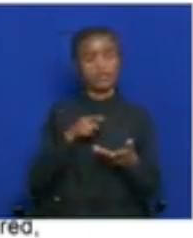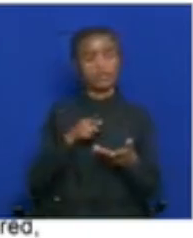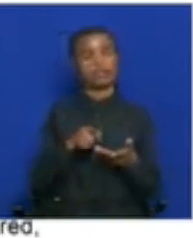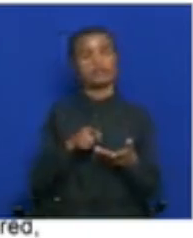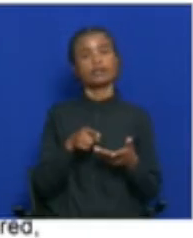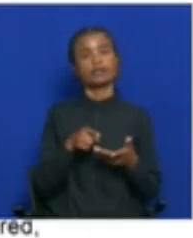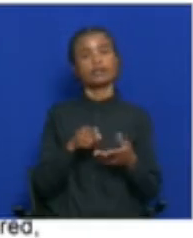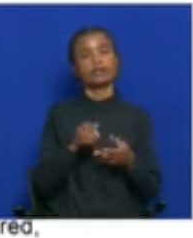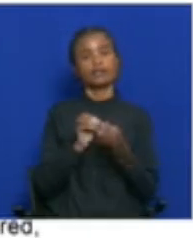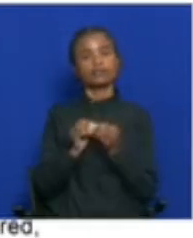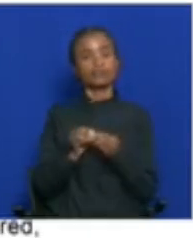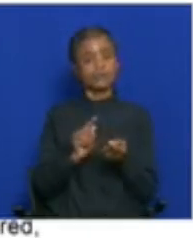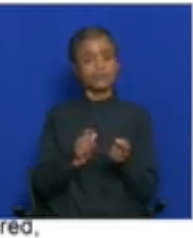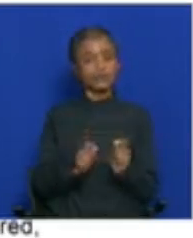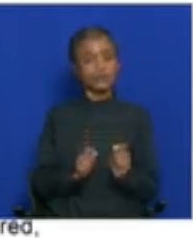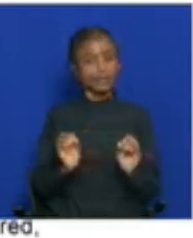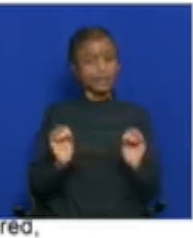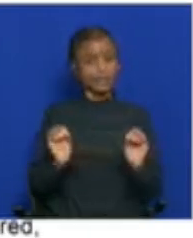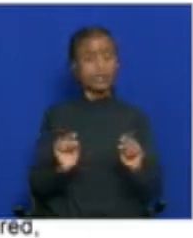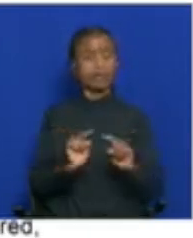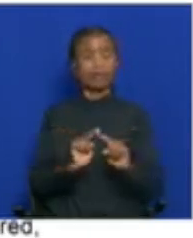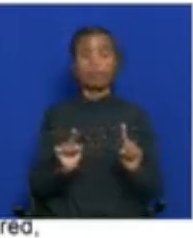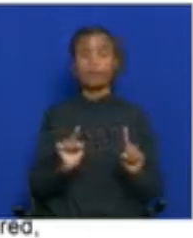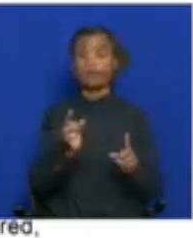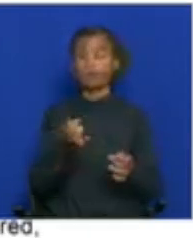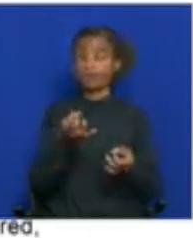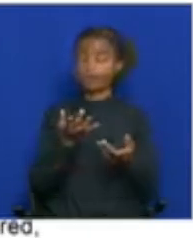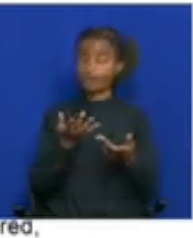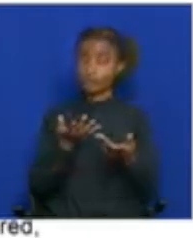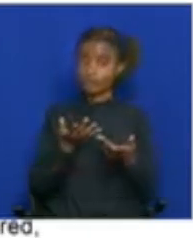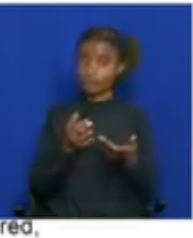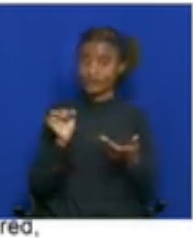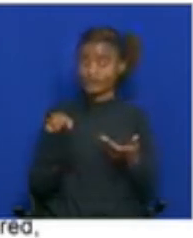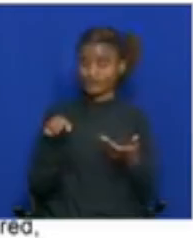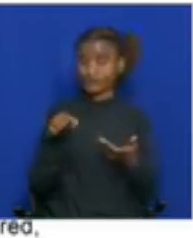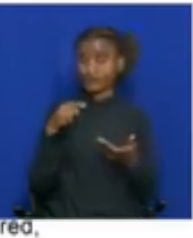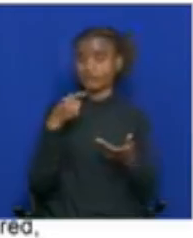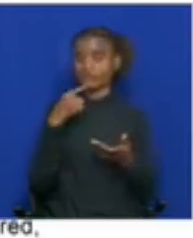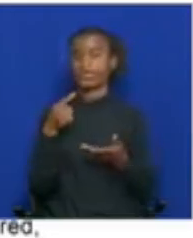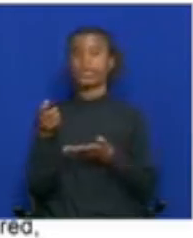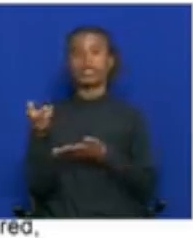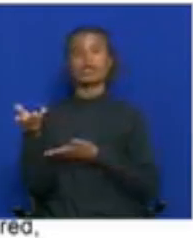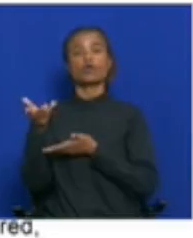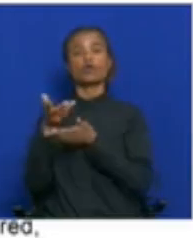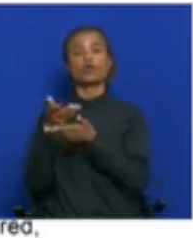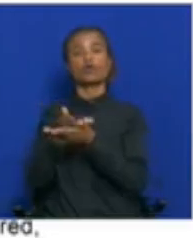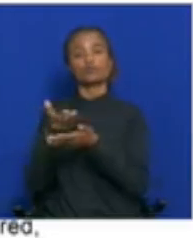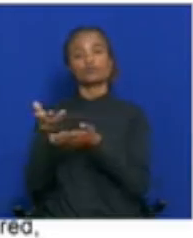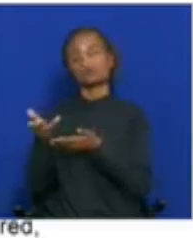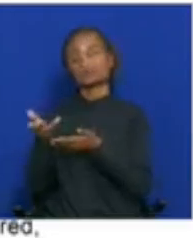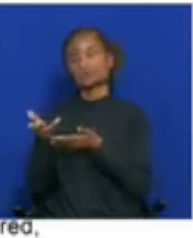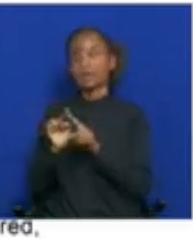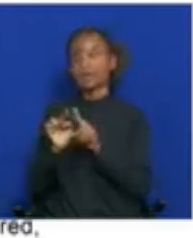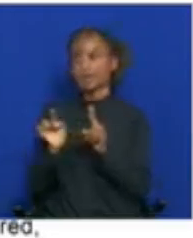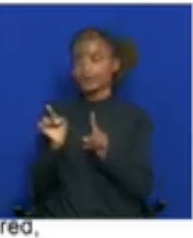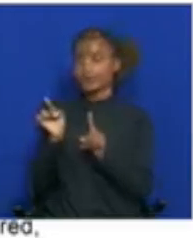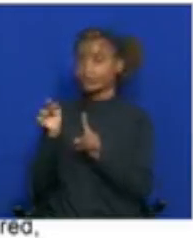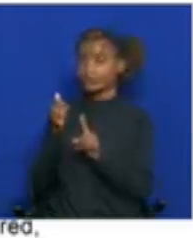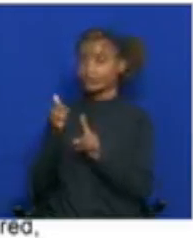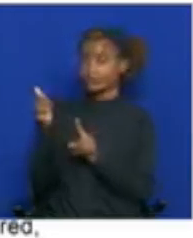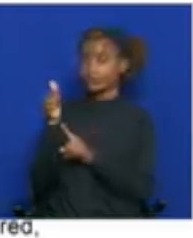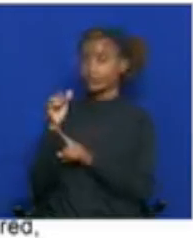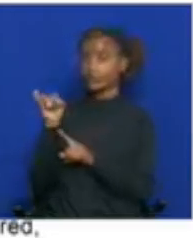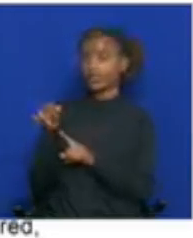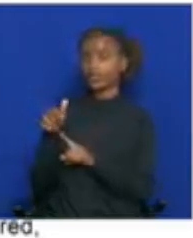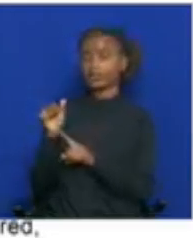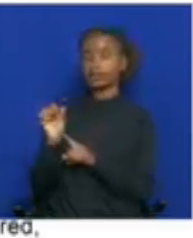he did indicate that it wasn't correspondence, it's rather that in communication with General Jacobs, Okay. told him that there is